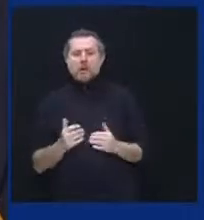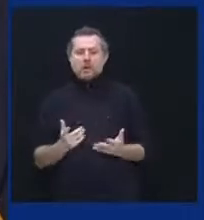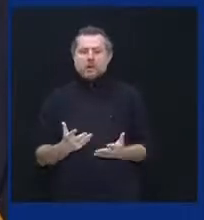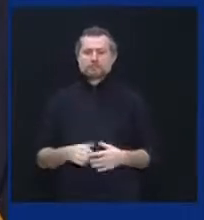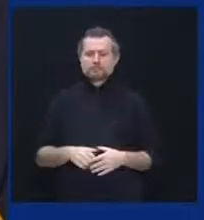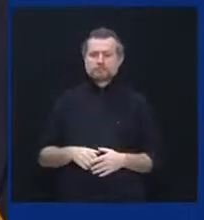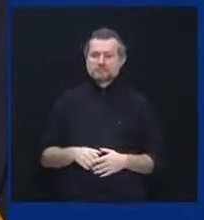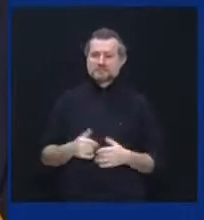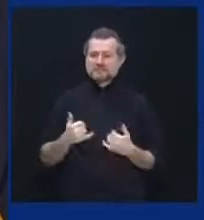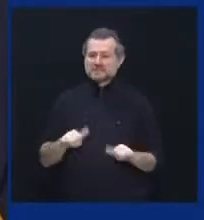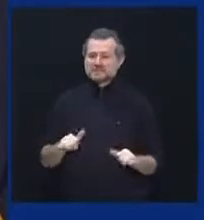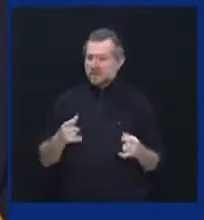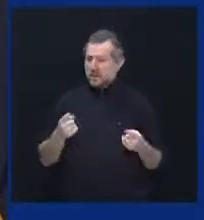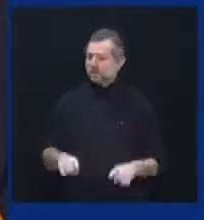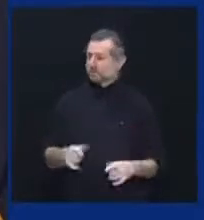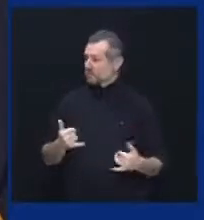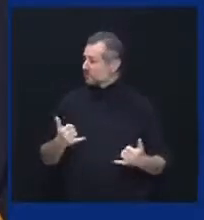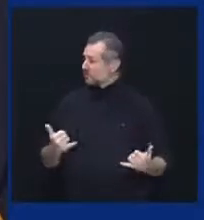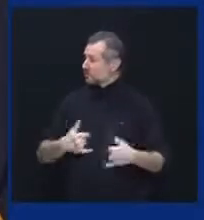still happening today.